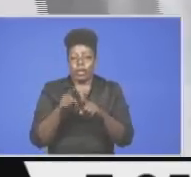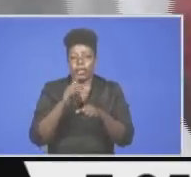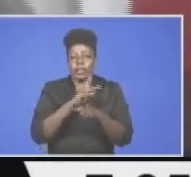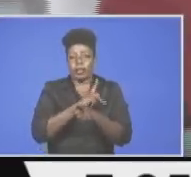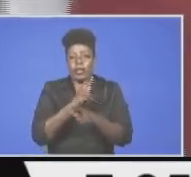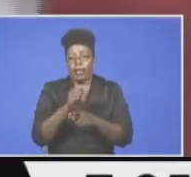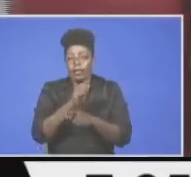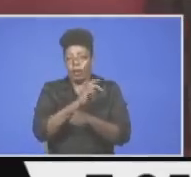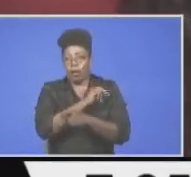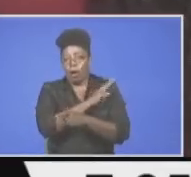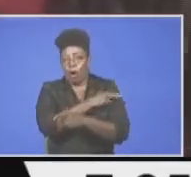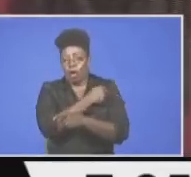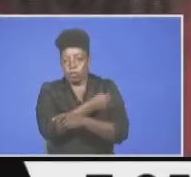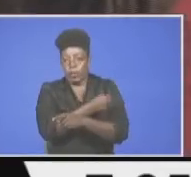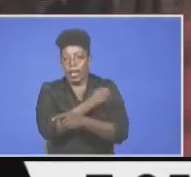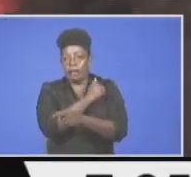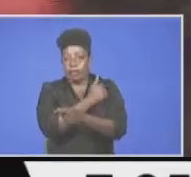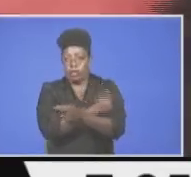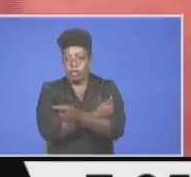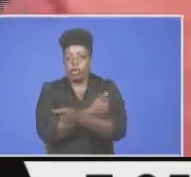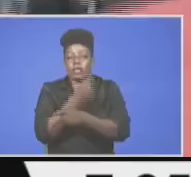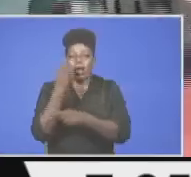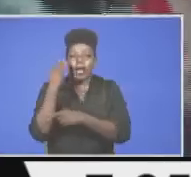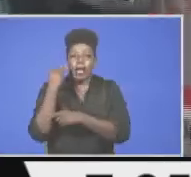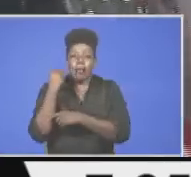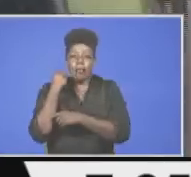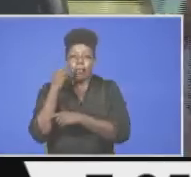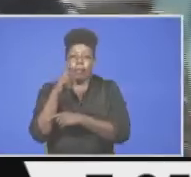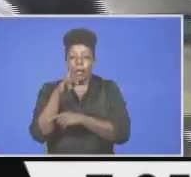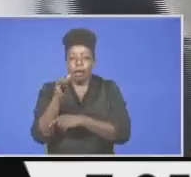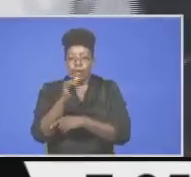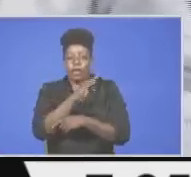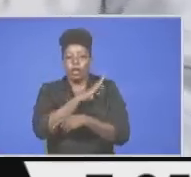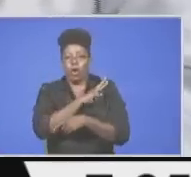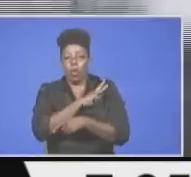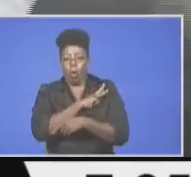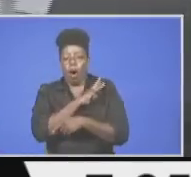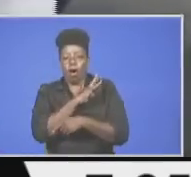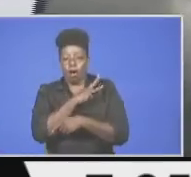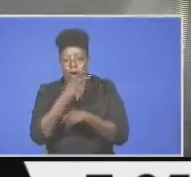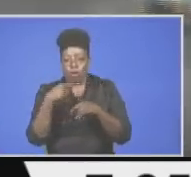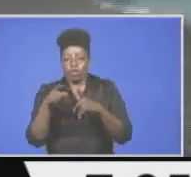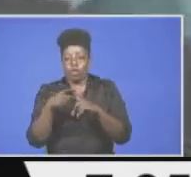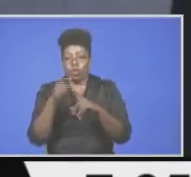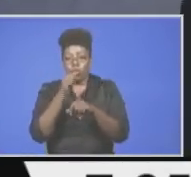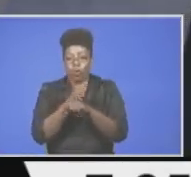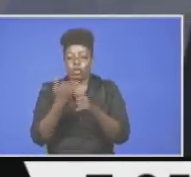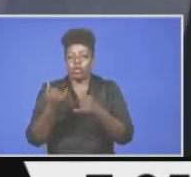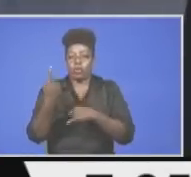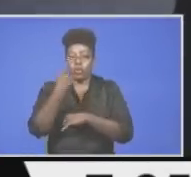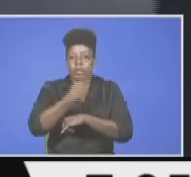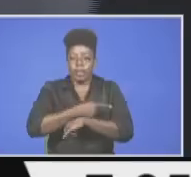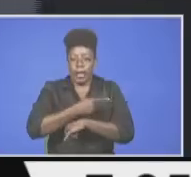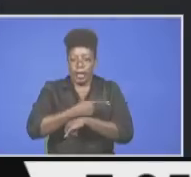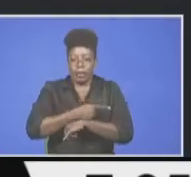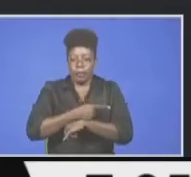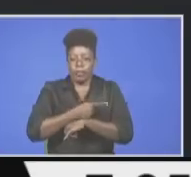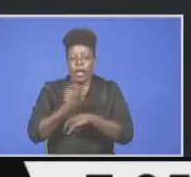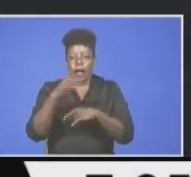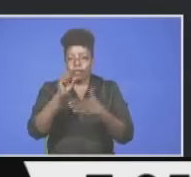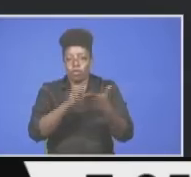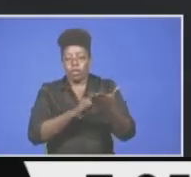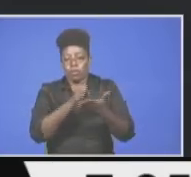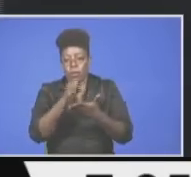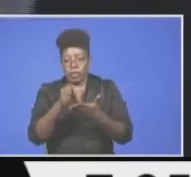hospital administrator, Mary Walker, reported to work today after being suspended. As for physicians, now that the lines of communication